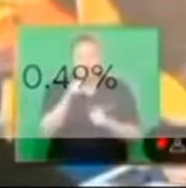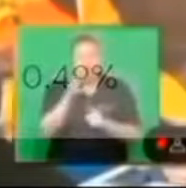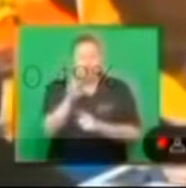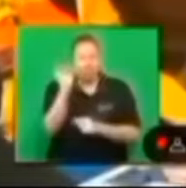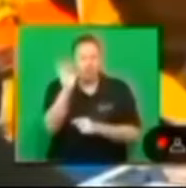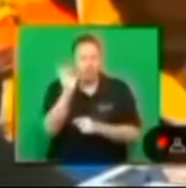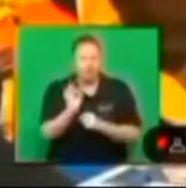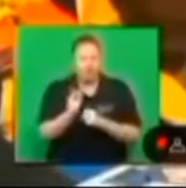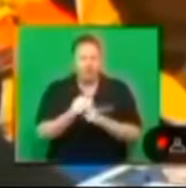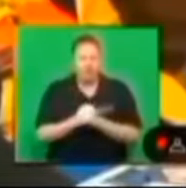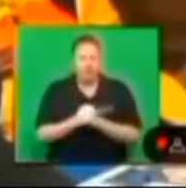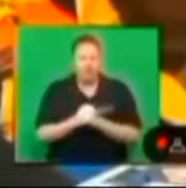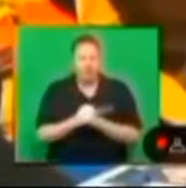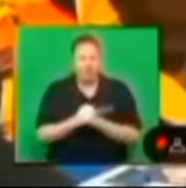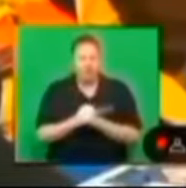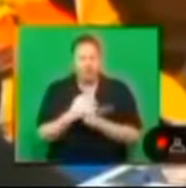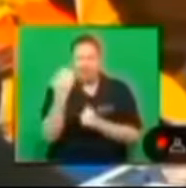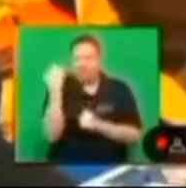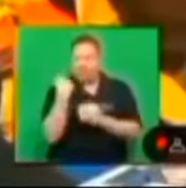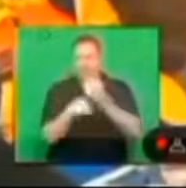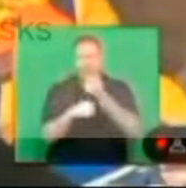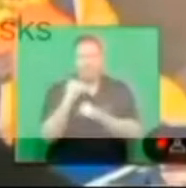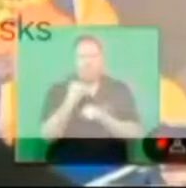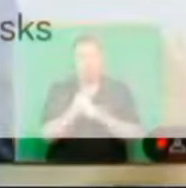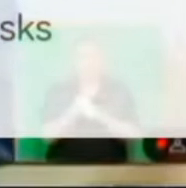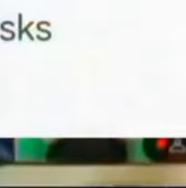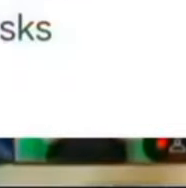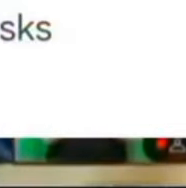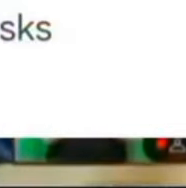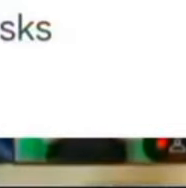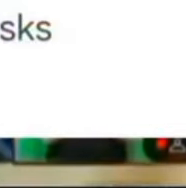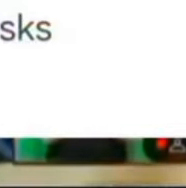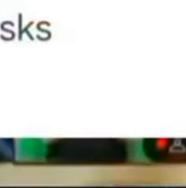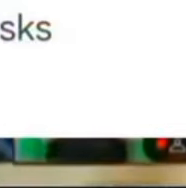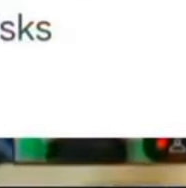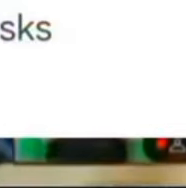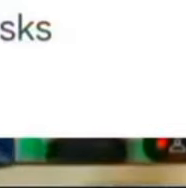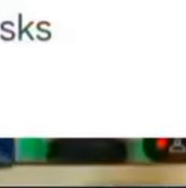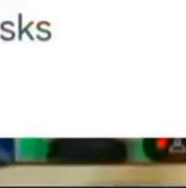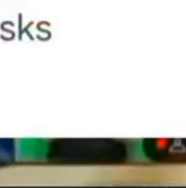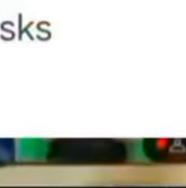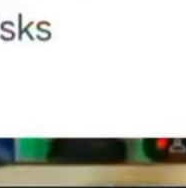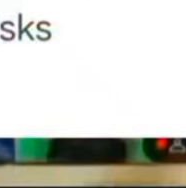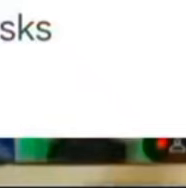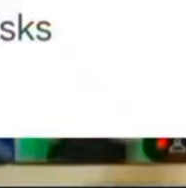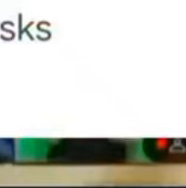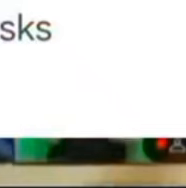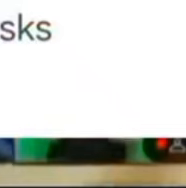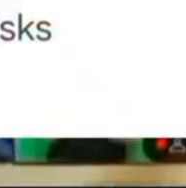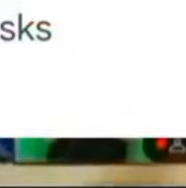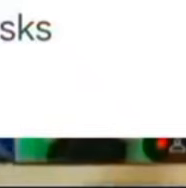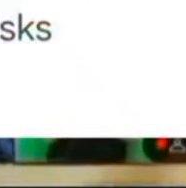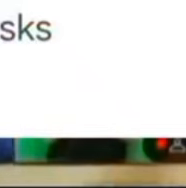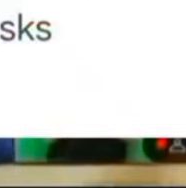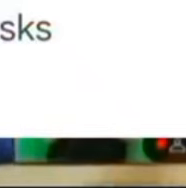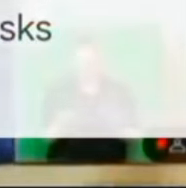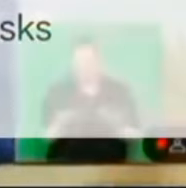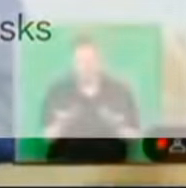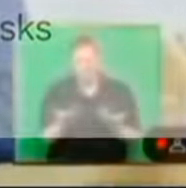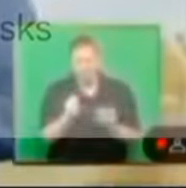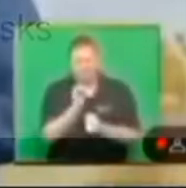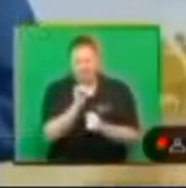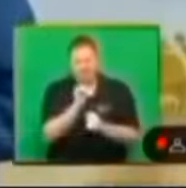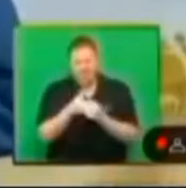1.3%. Last year, it was 0.9%. So under your